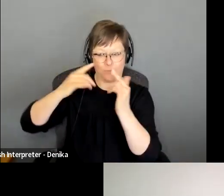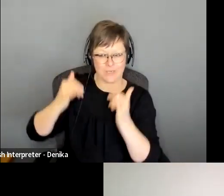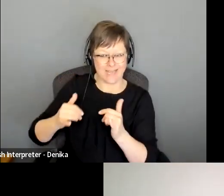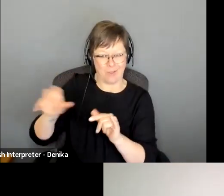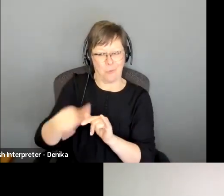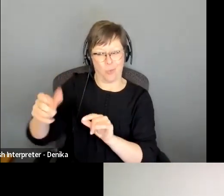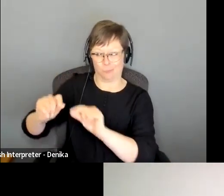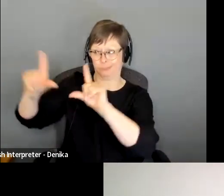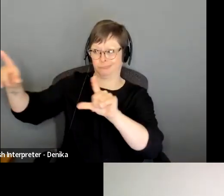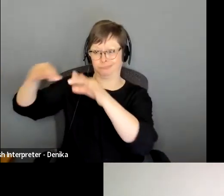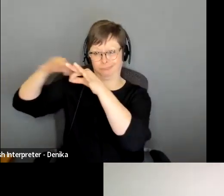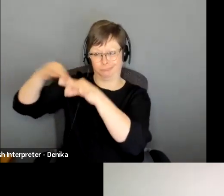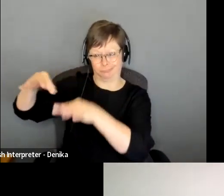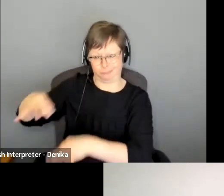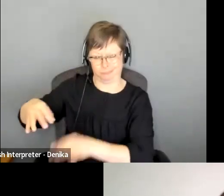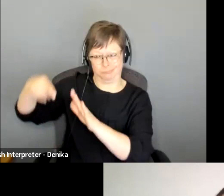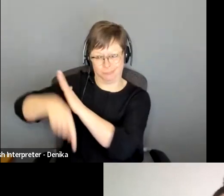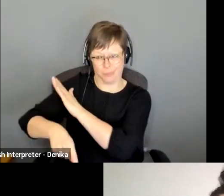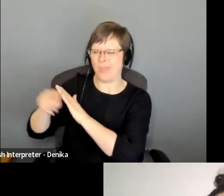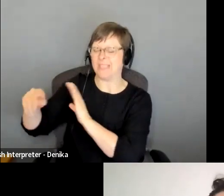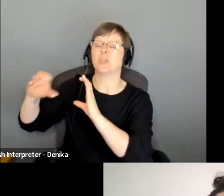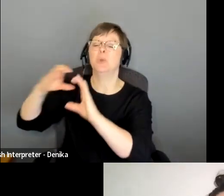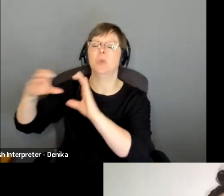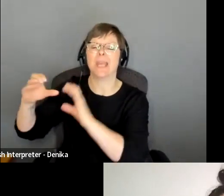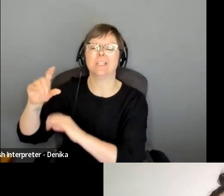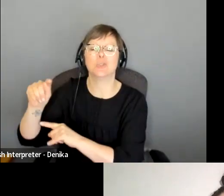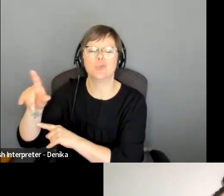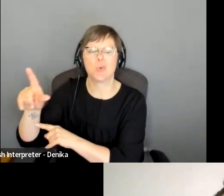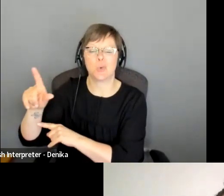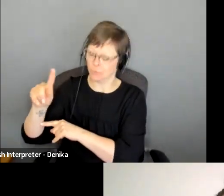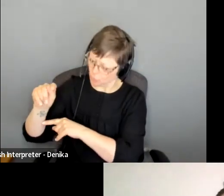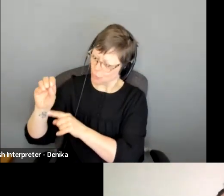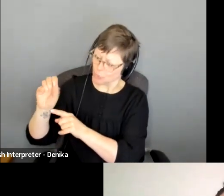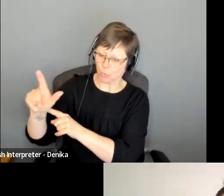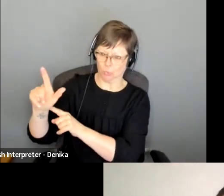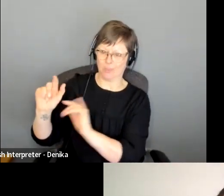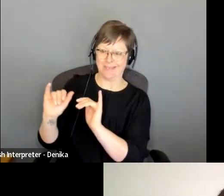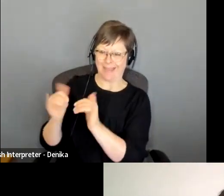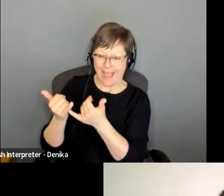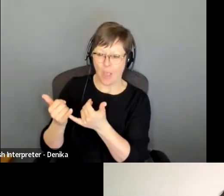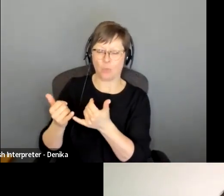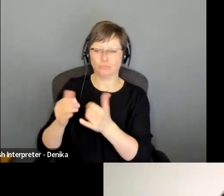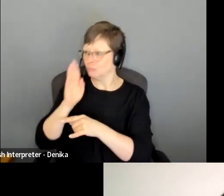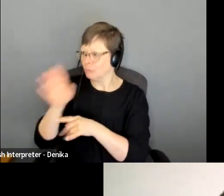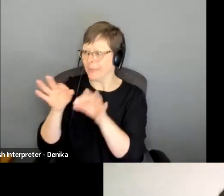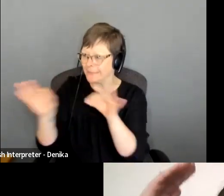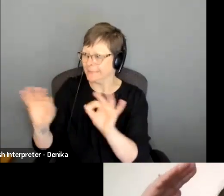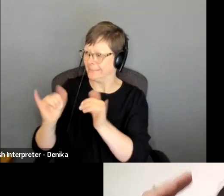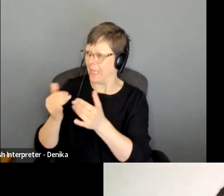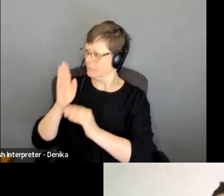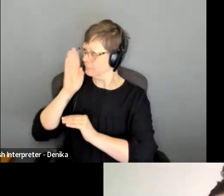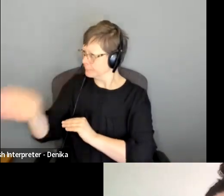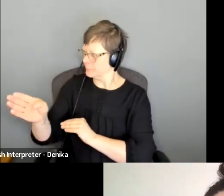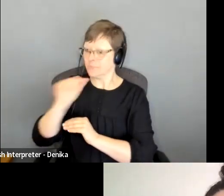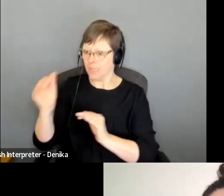come back to, but it is like a communication tool for like how to construct direct sentences in ways that don't